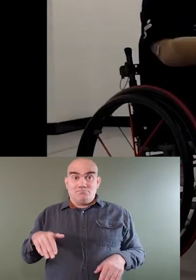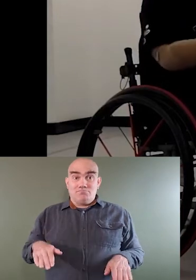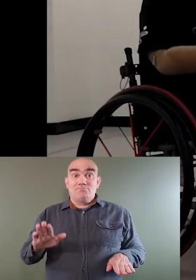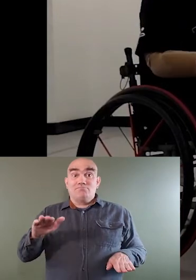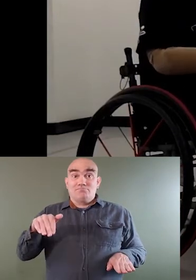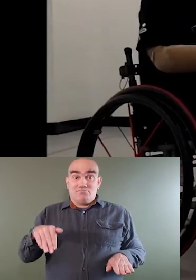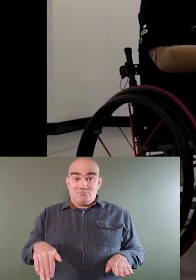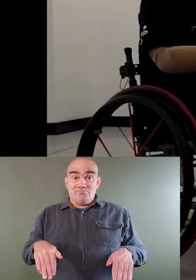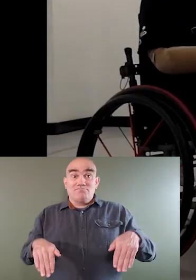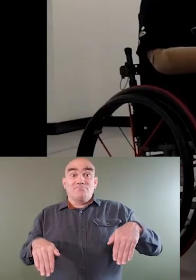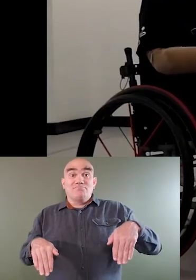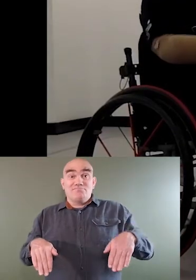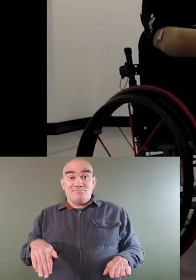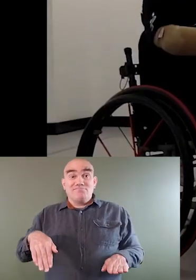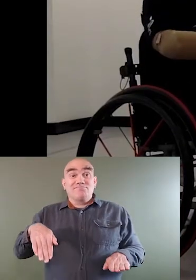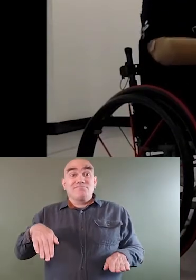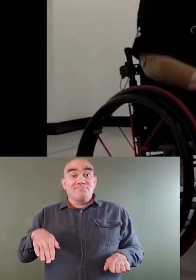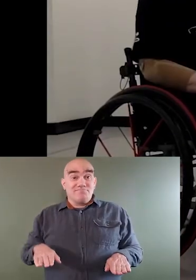1,